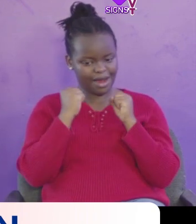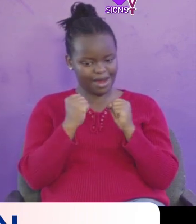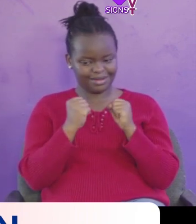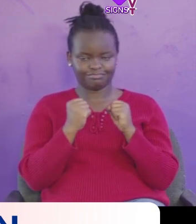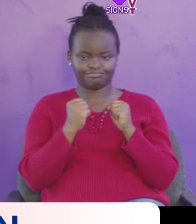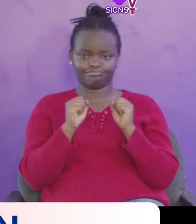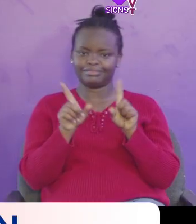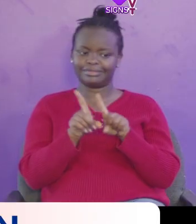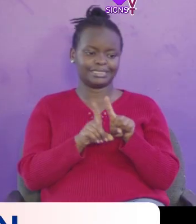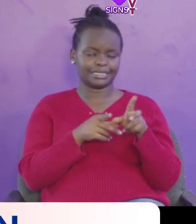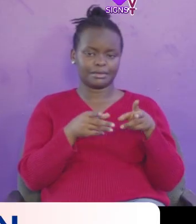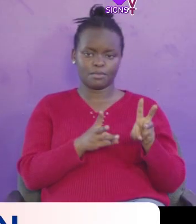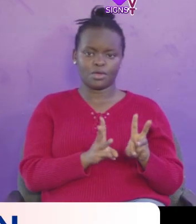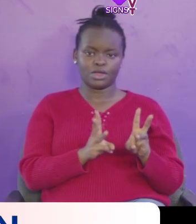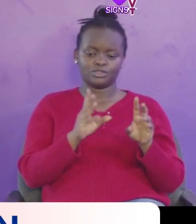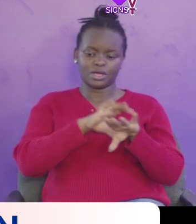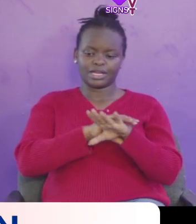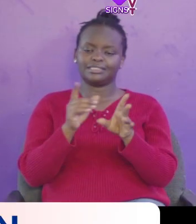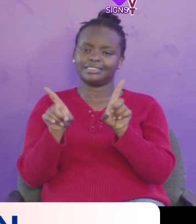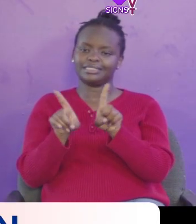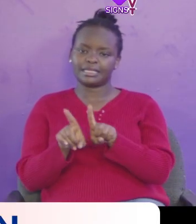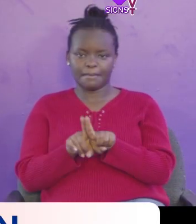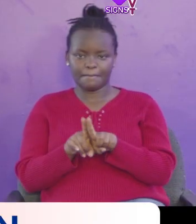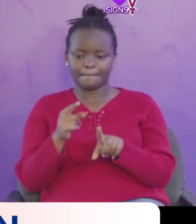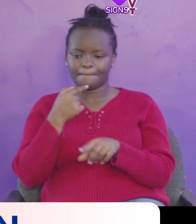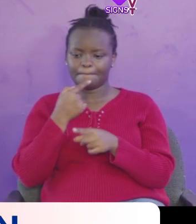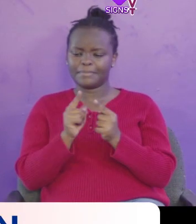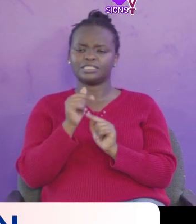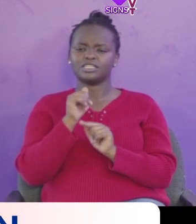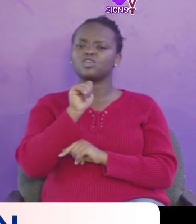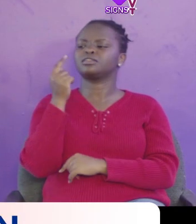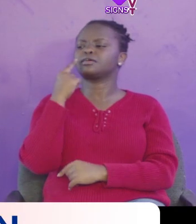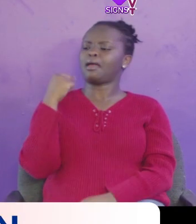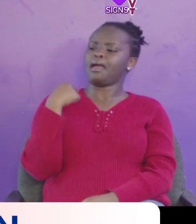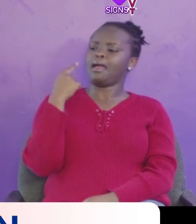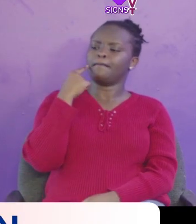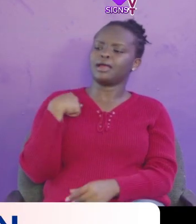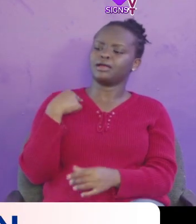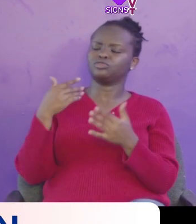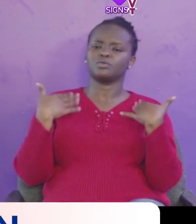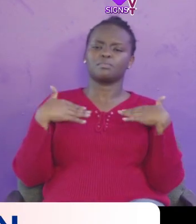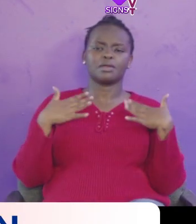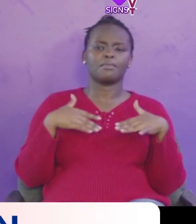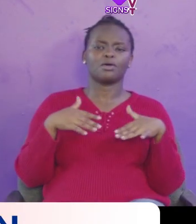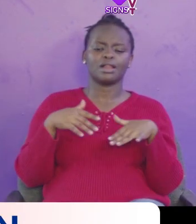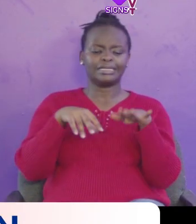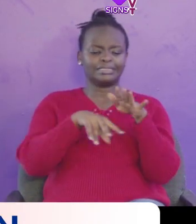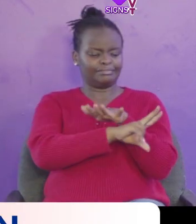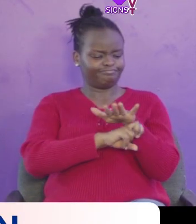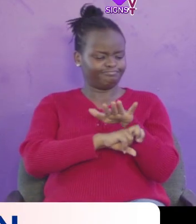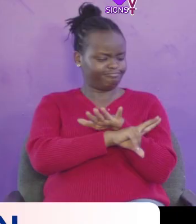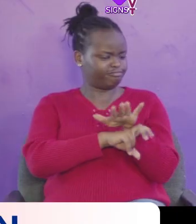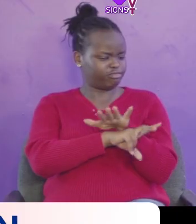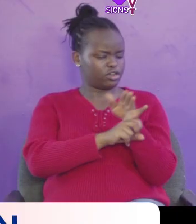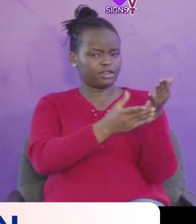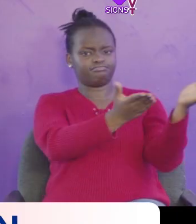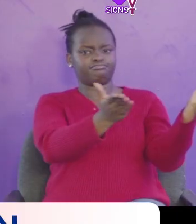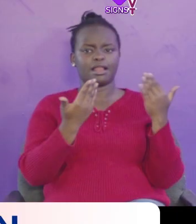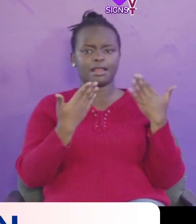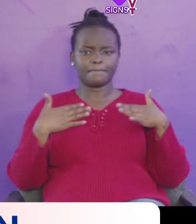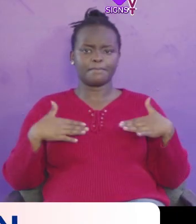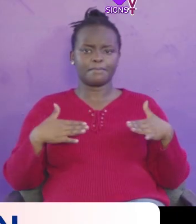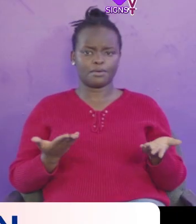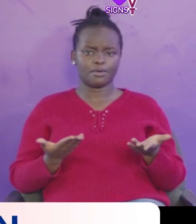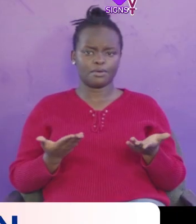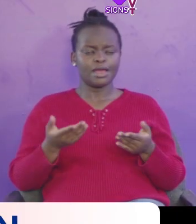to obtain the same. But not to brag to people through what you have stolen from them. And they know that